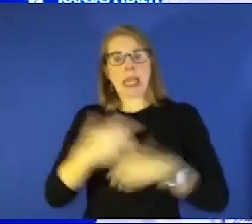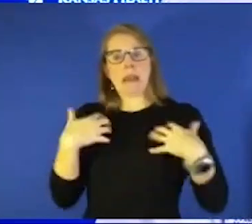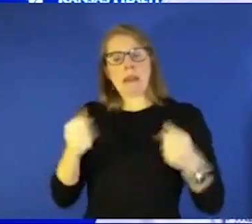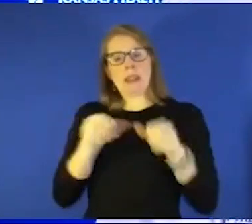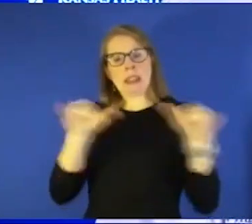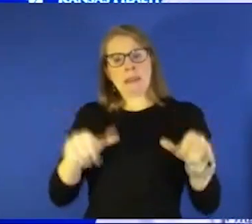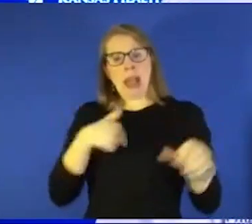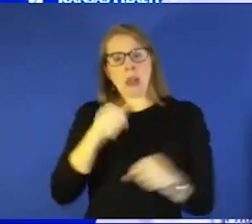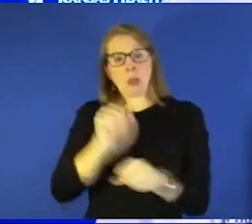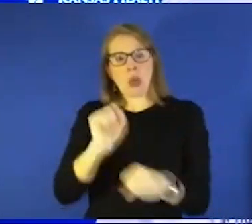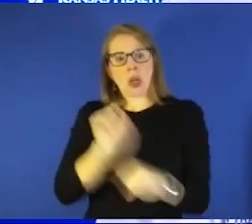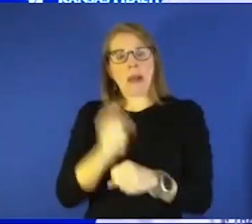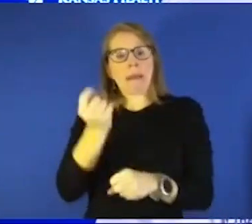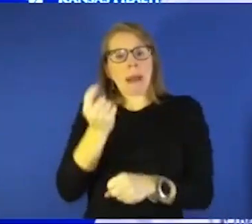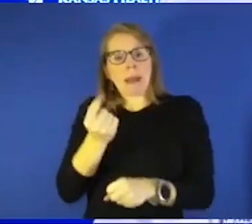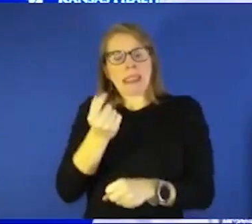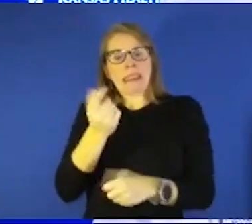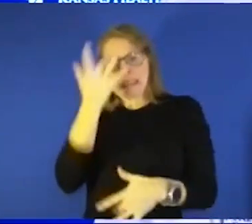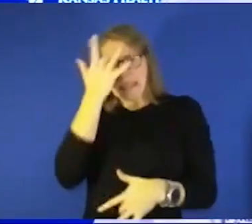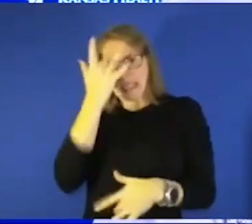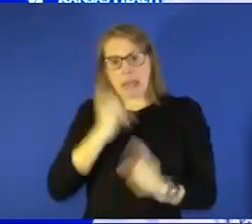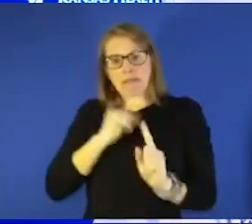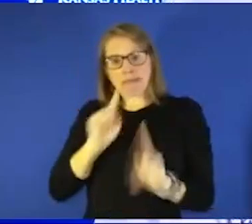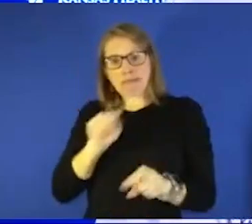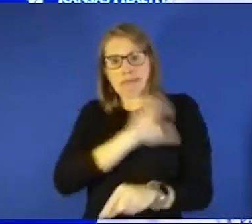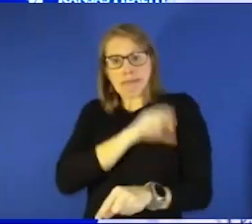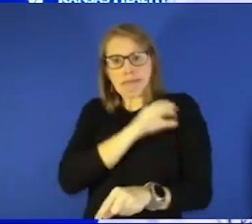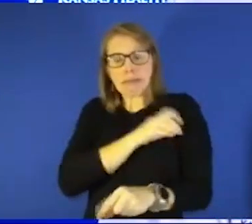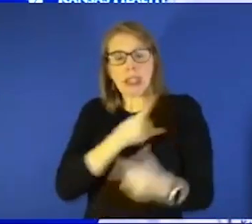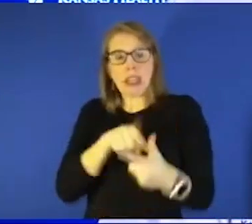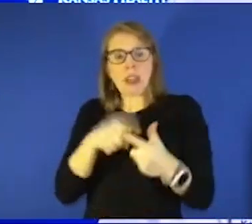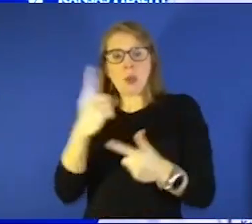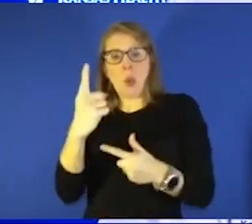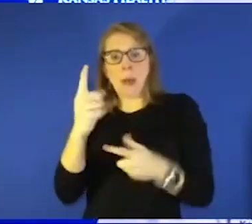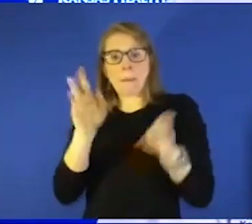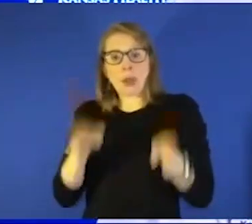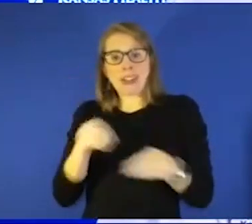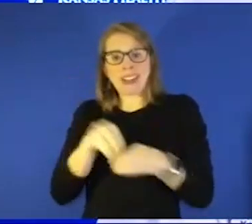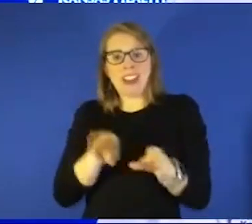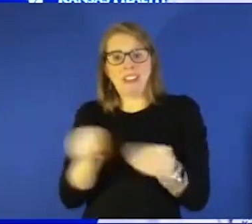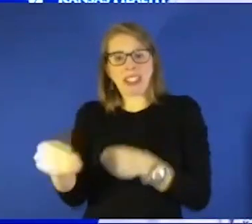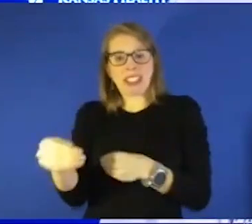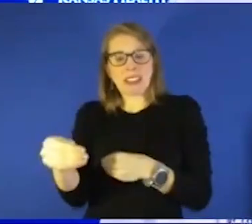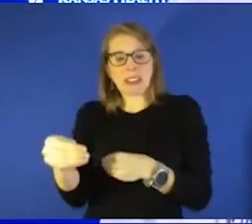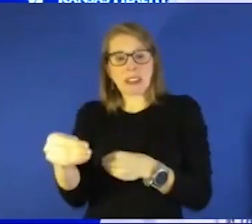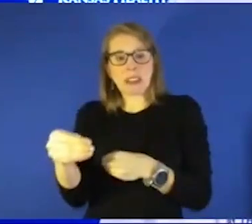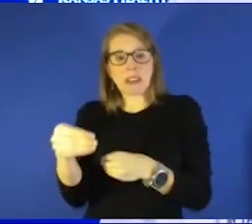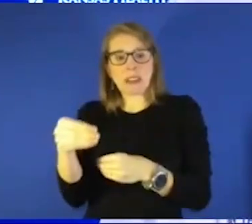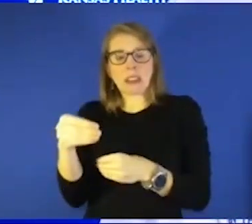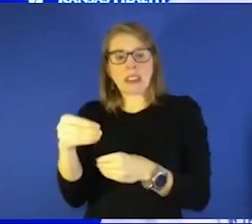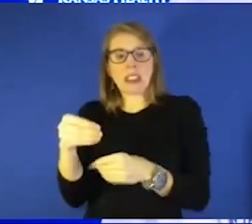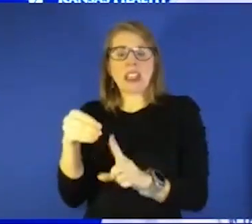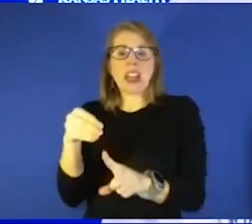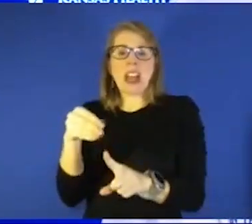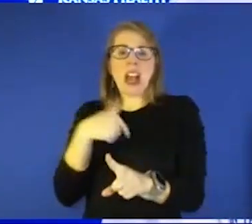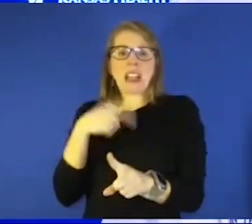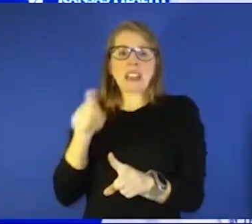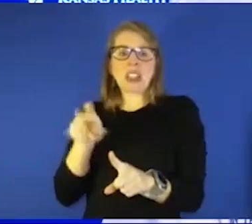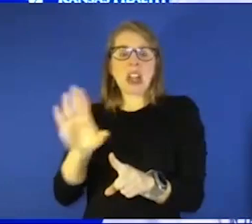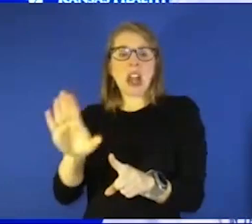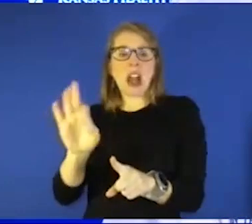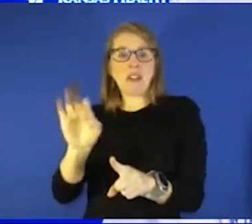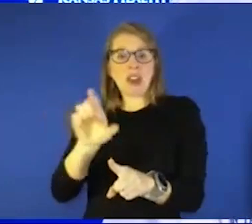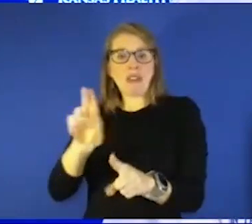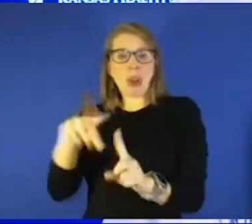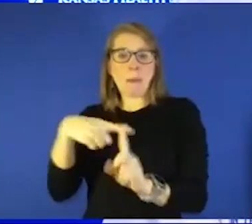was a little sick. I went to clinic, and then one of the people in the office I work with turned out to be positive. Well, I should go get it. I was flu positive, and